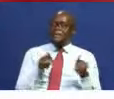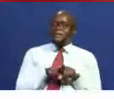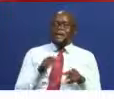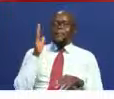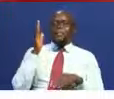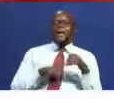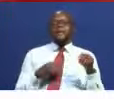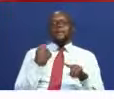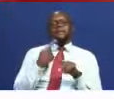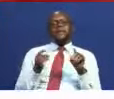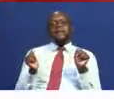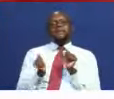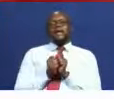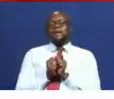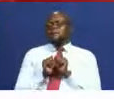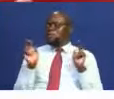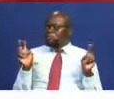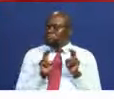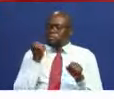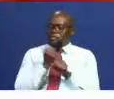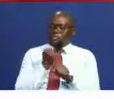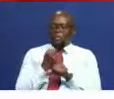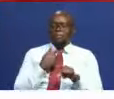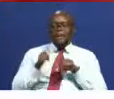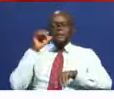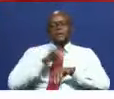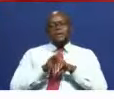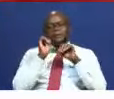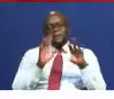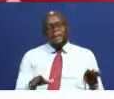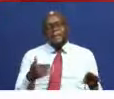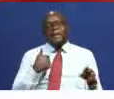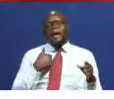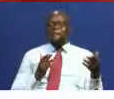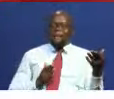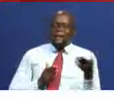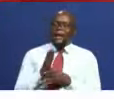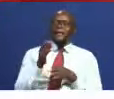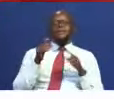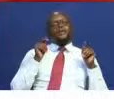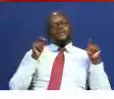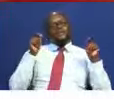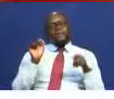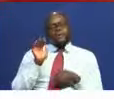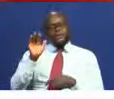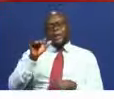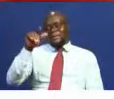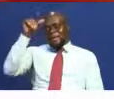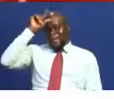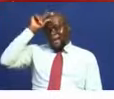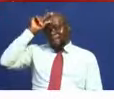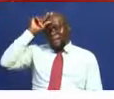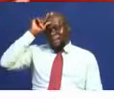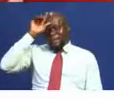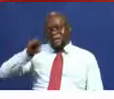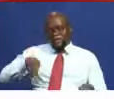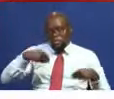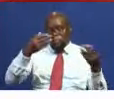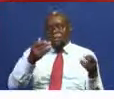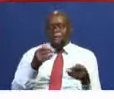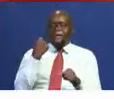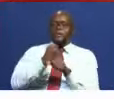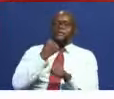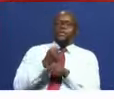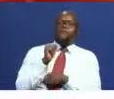more than 10 years. Mr. Speaker, they have all rights to demonstrate and to ask the government to provide them